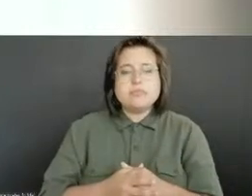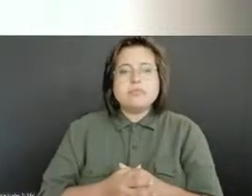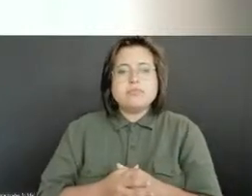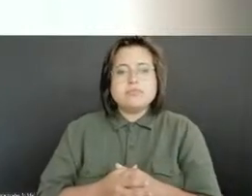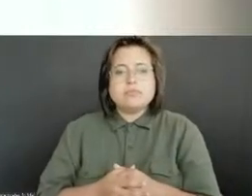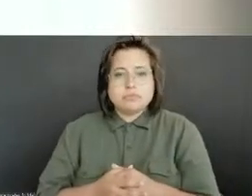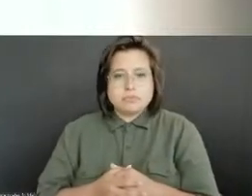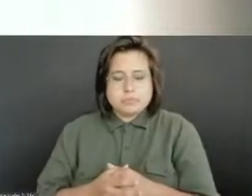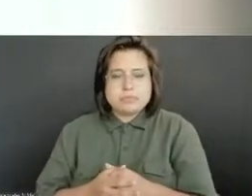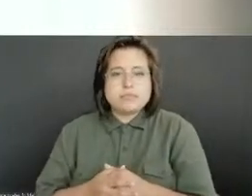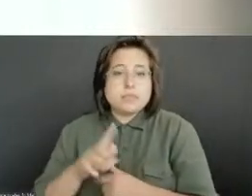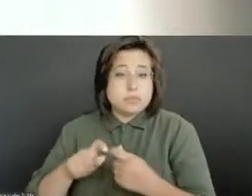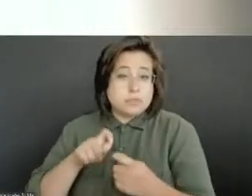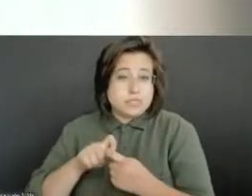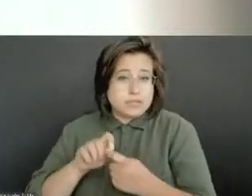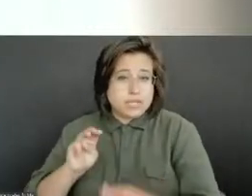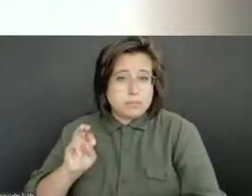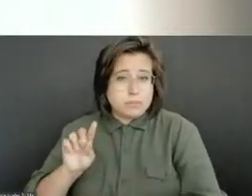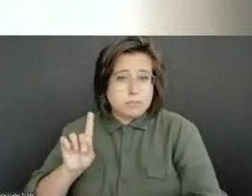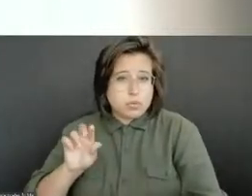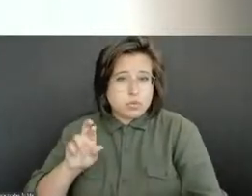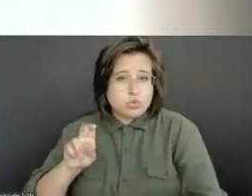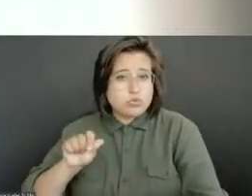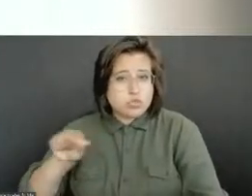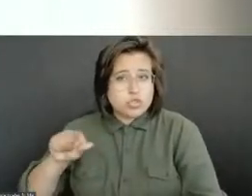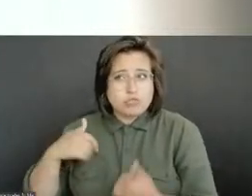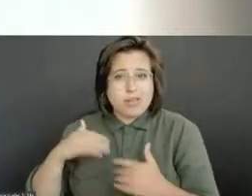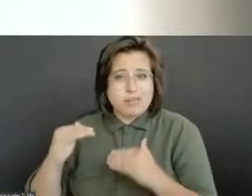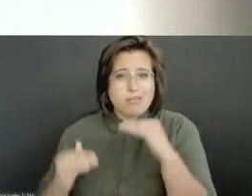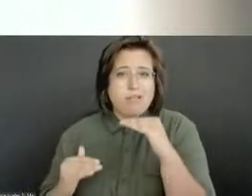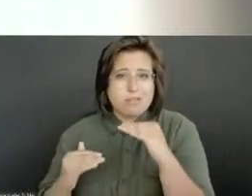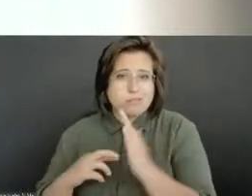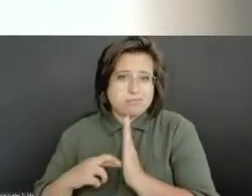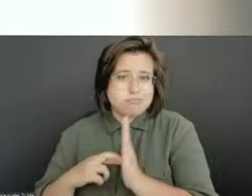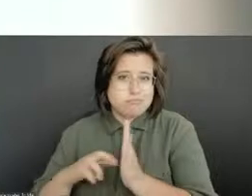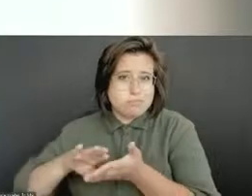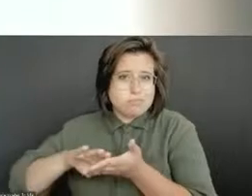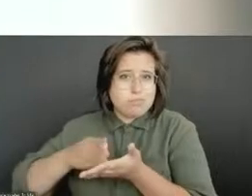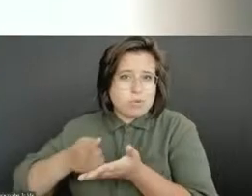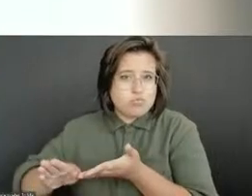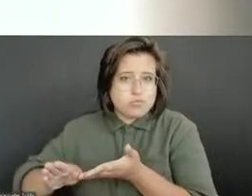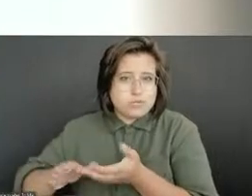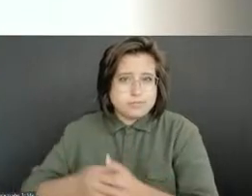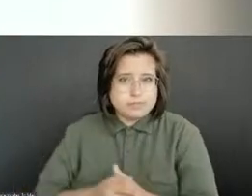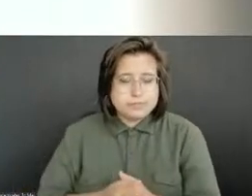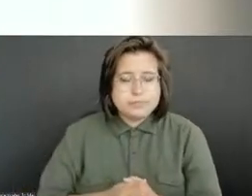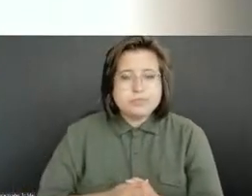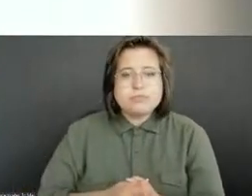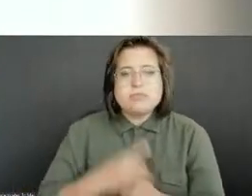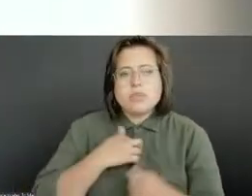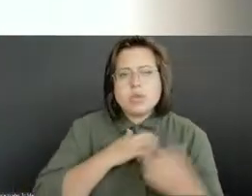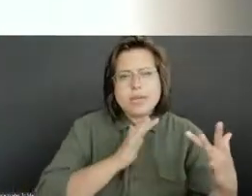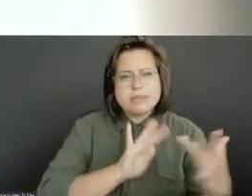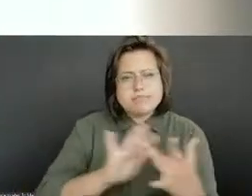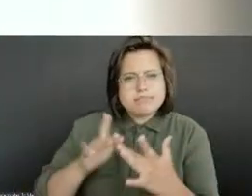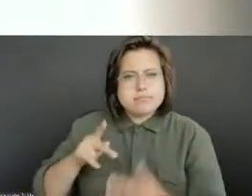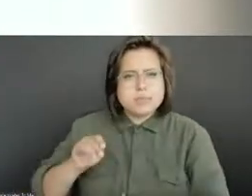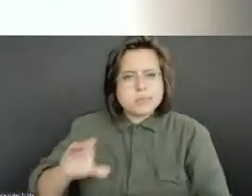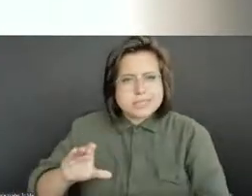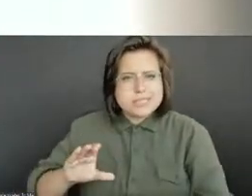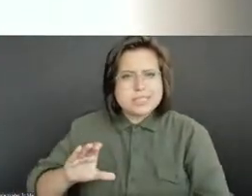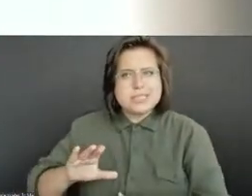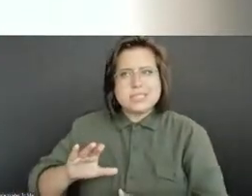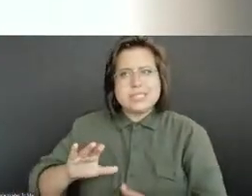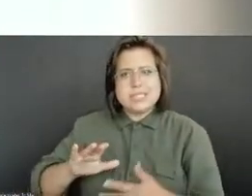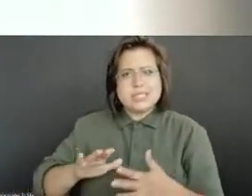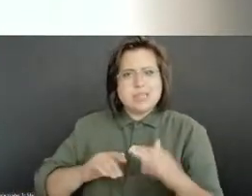trial specifically that were underrepresented minorities. While we did much work reaching out to persons of color in underserved communities, it